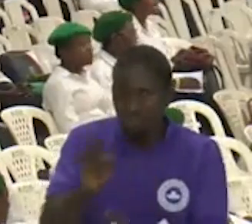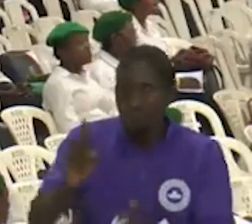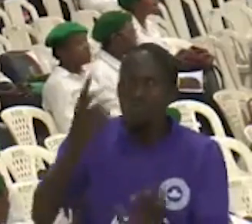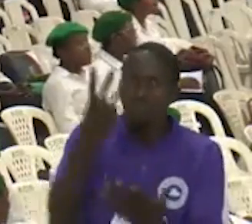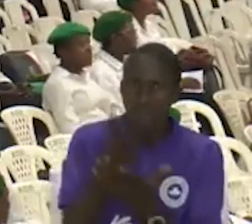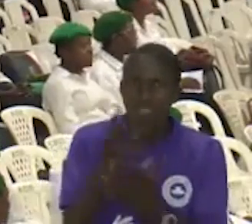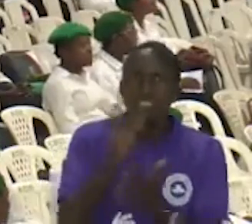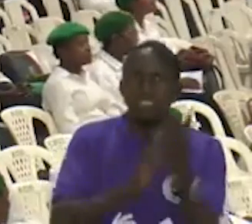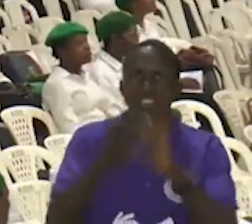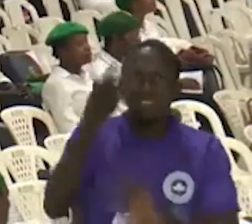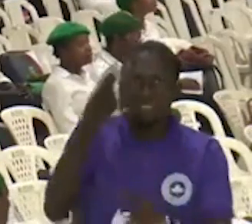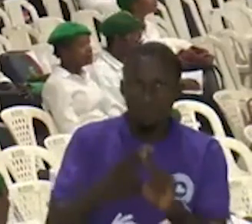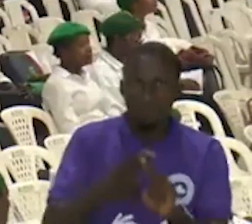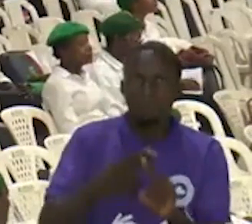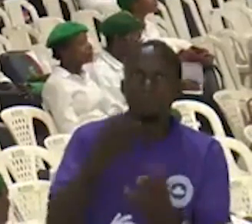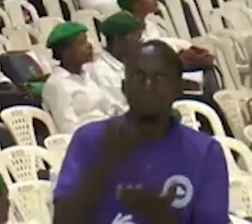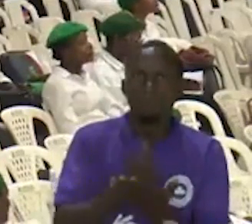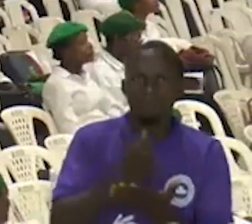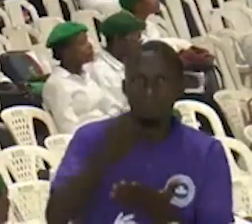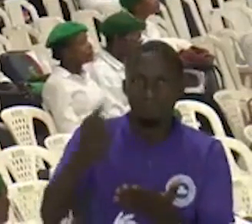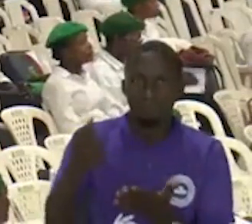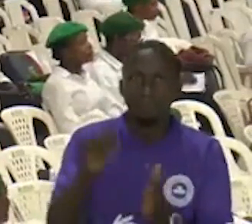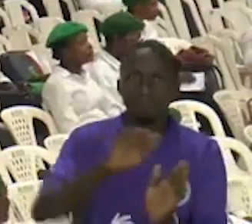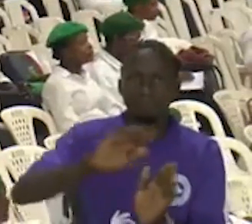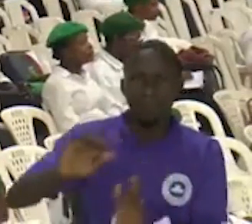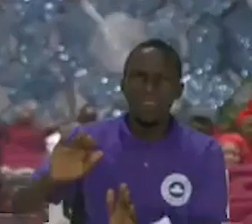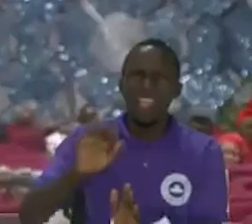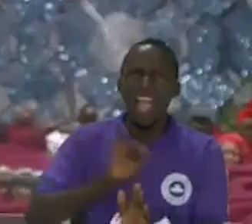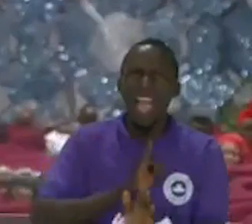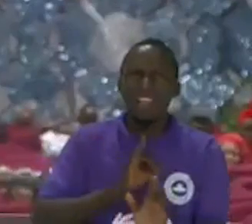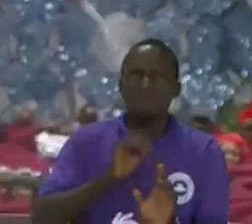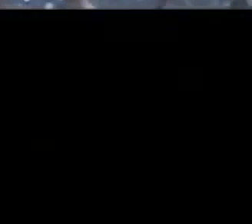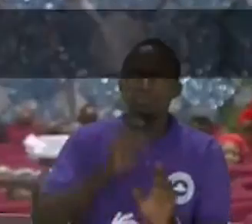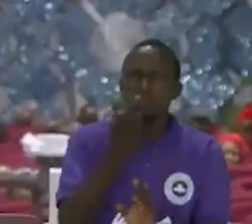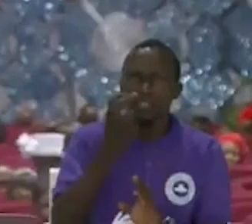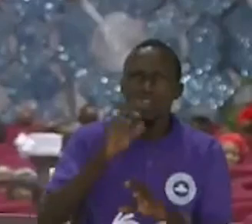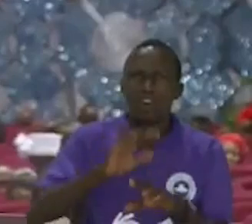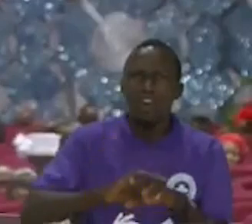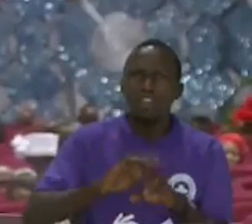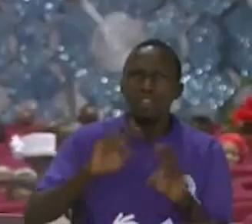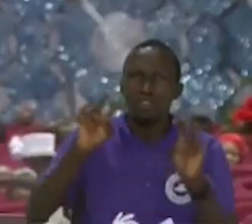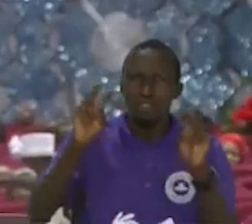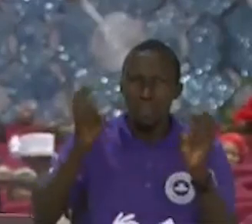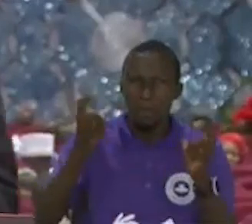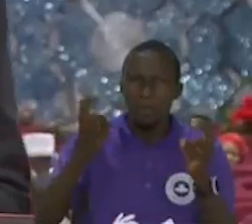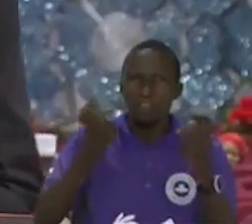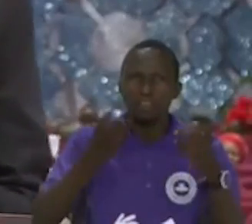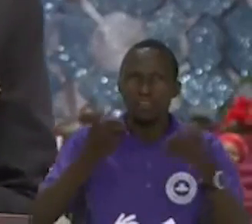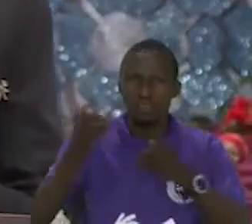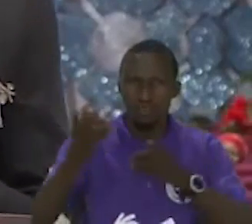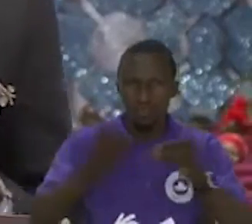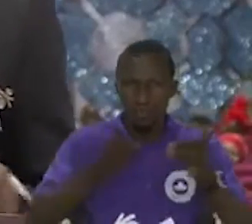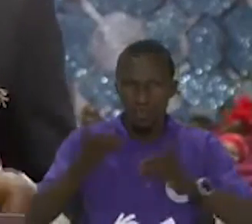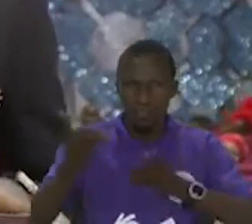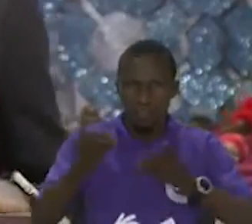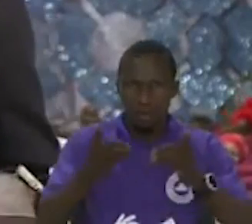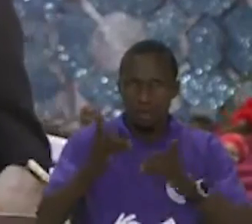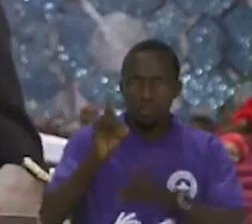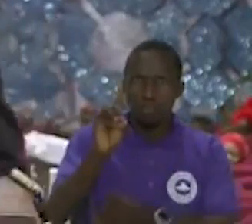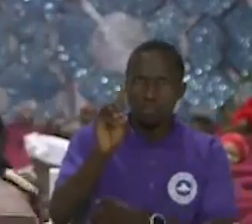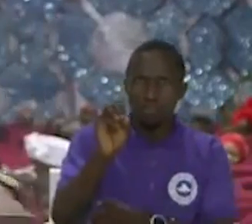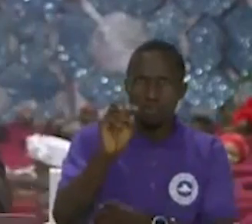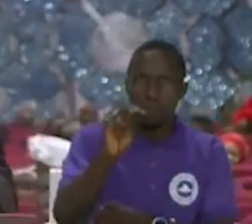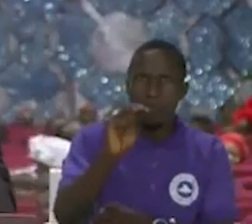Jesus. I've been asked to speak on the topic, dominion. And I'll be taking my